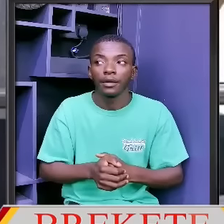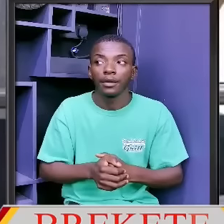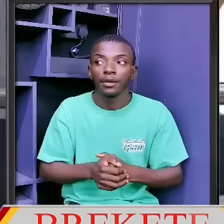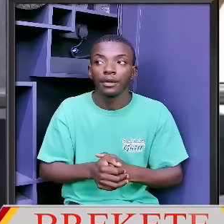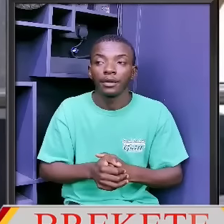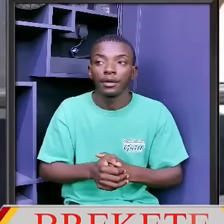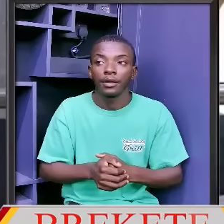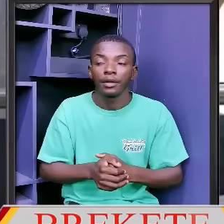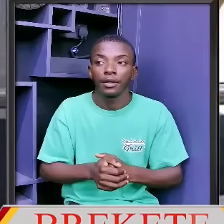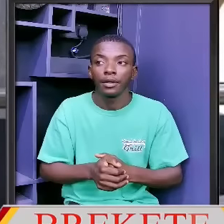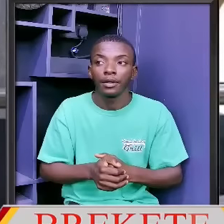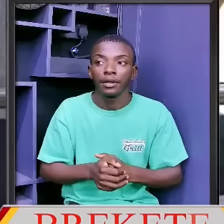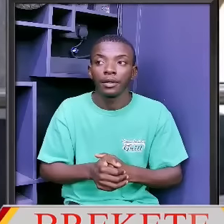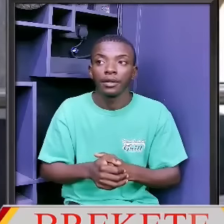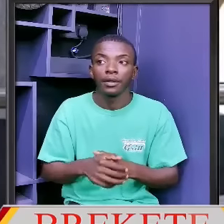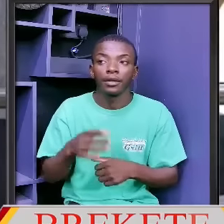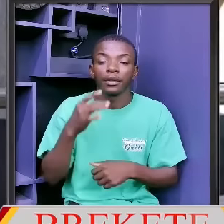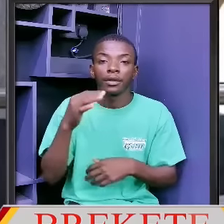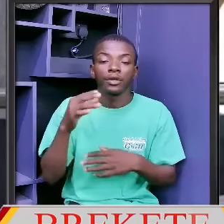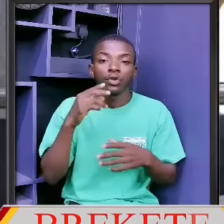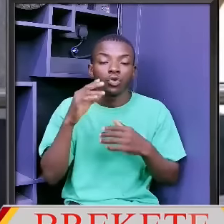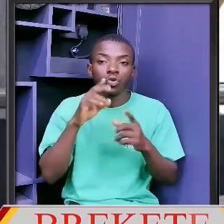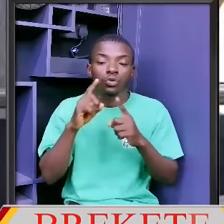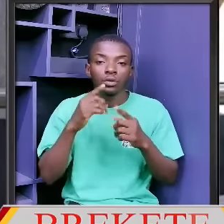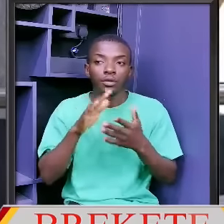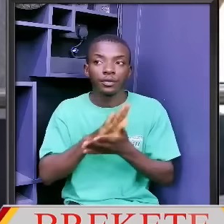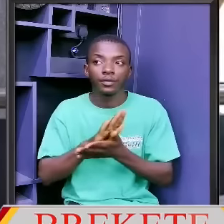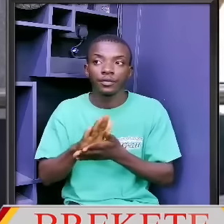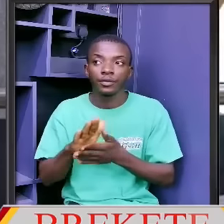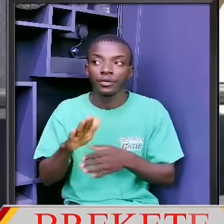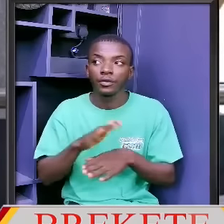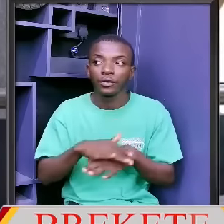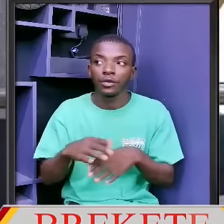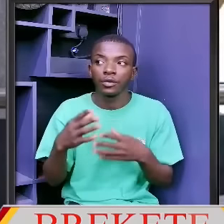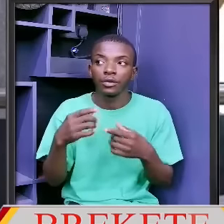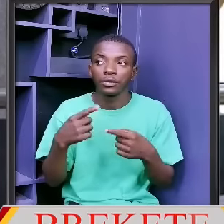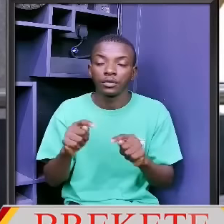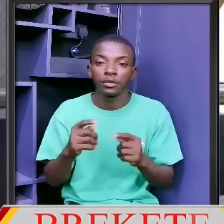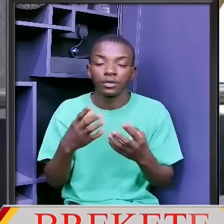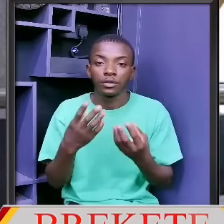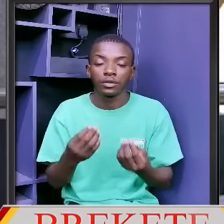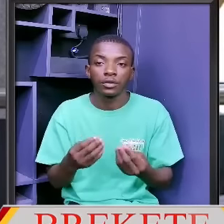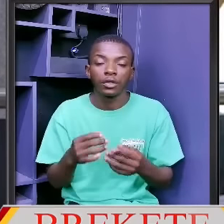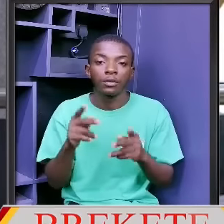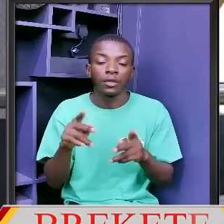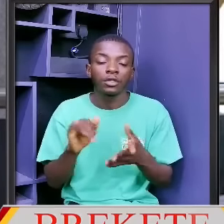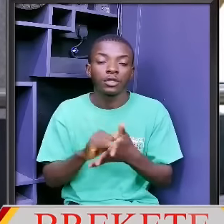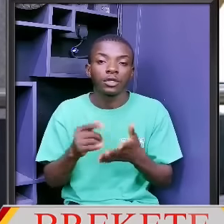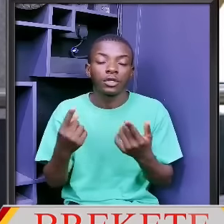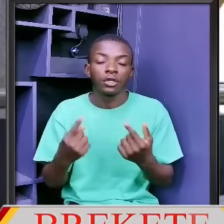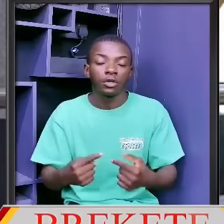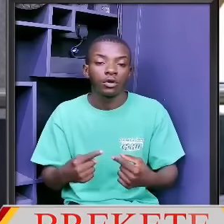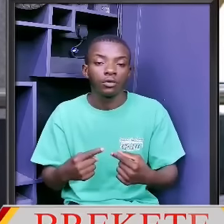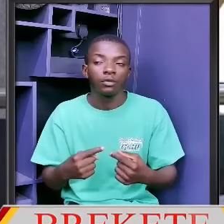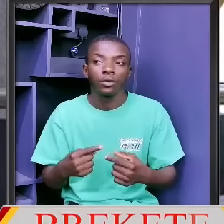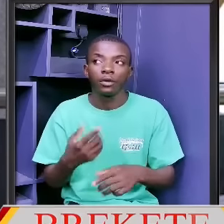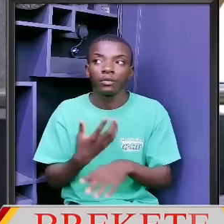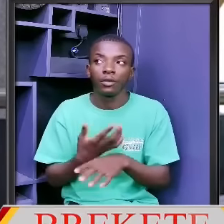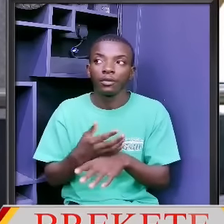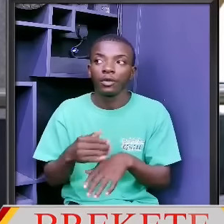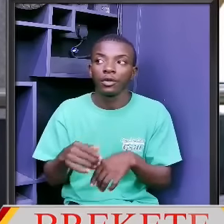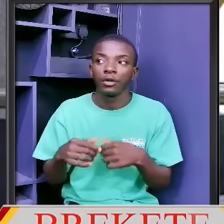You go put microphone like this, you go talk to me clearly. All right. I don't try summarize. She say, the person come, he say, I beg